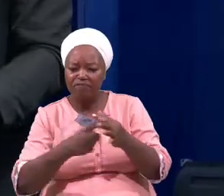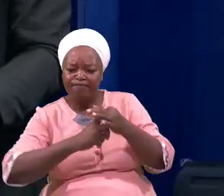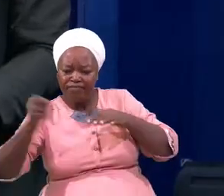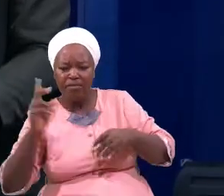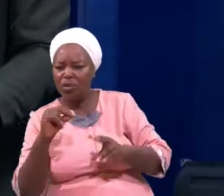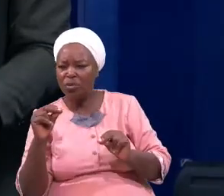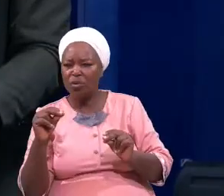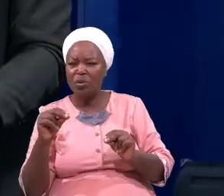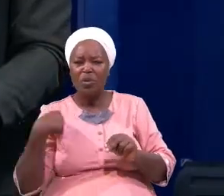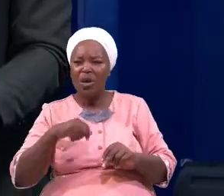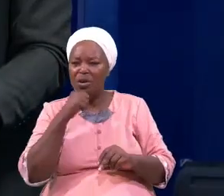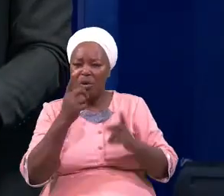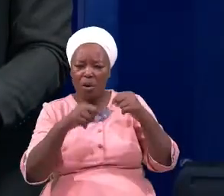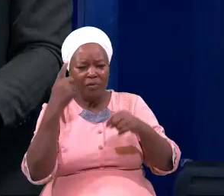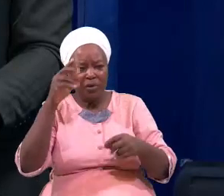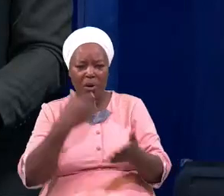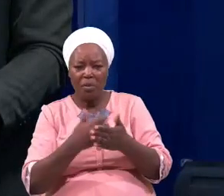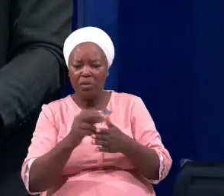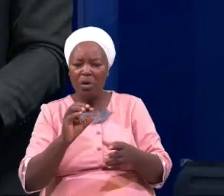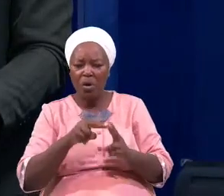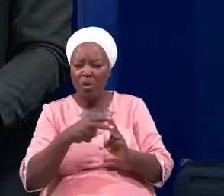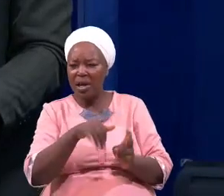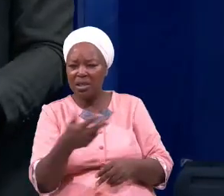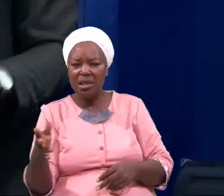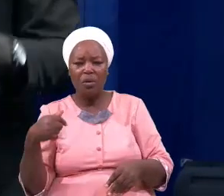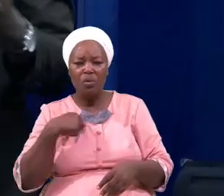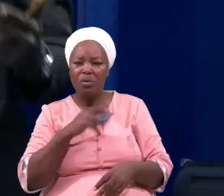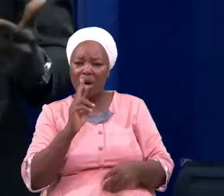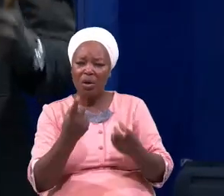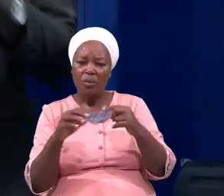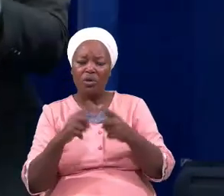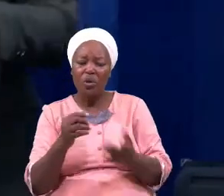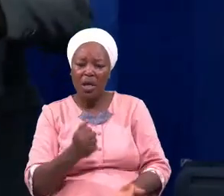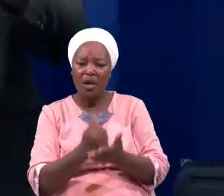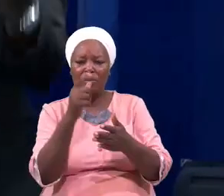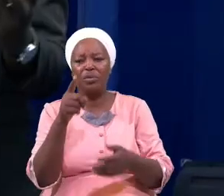We are not coming for your money or anything. We are coming to help you.